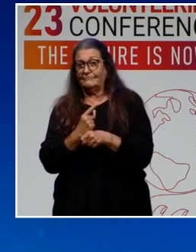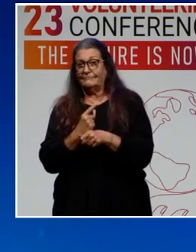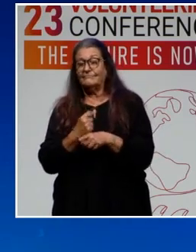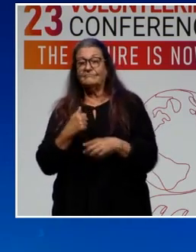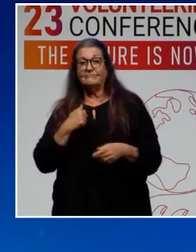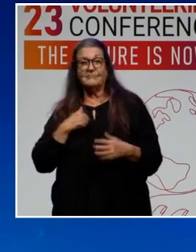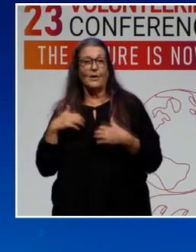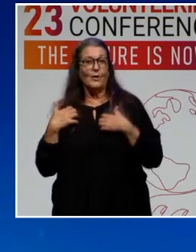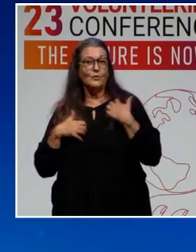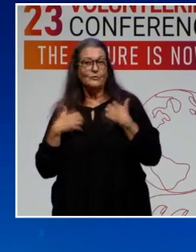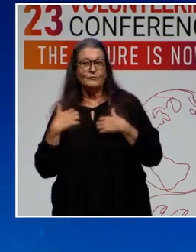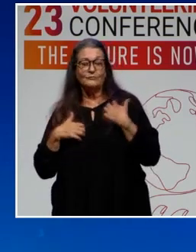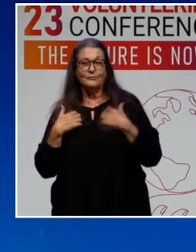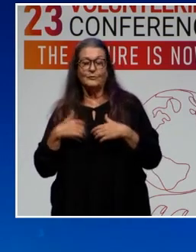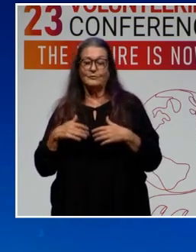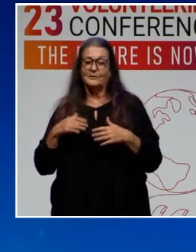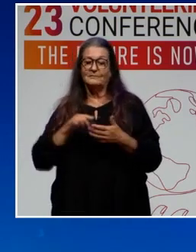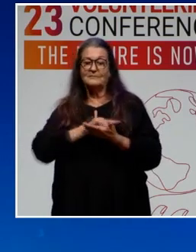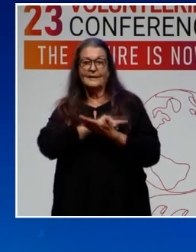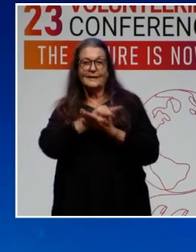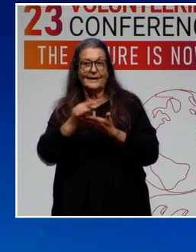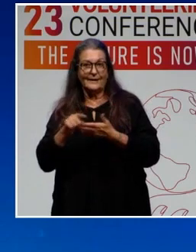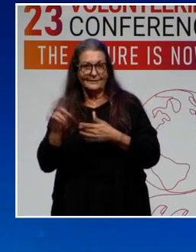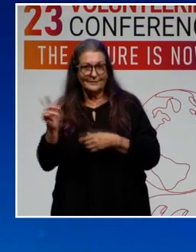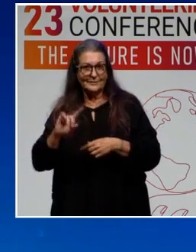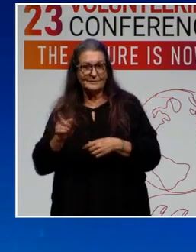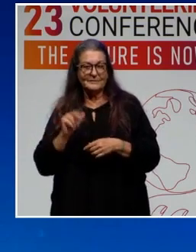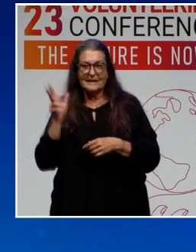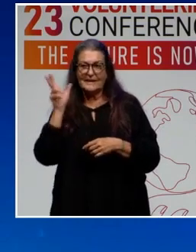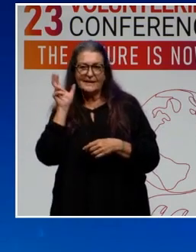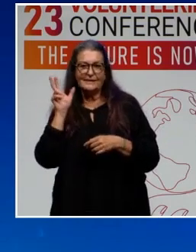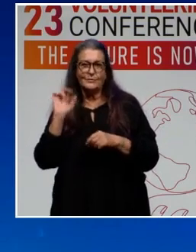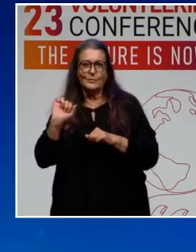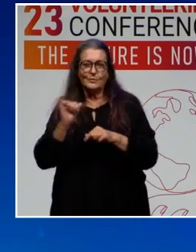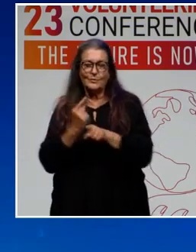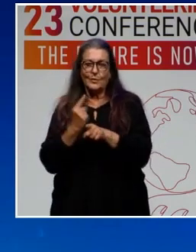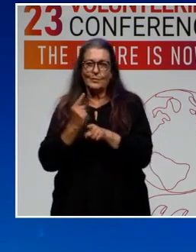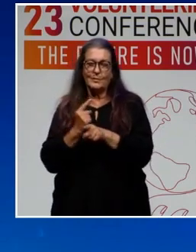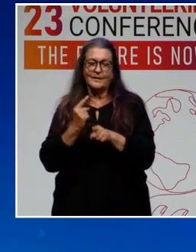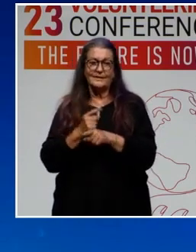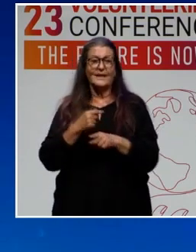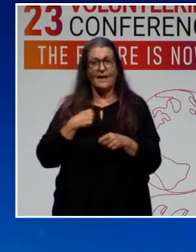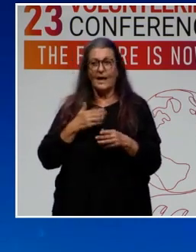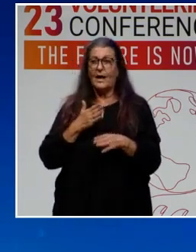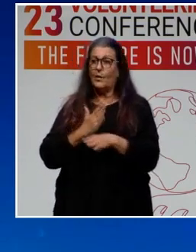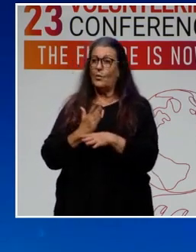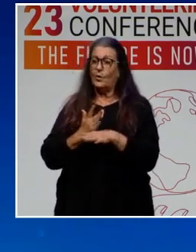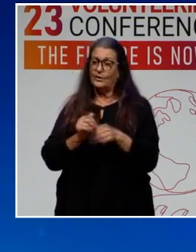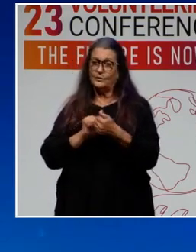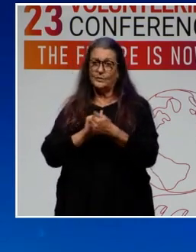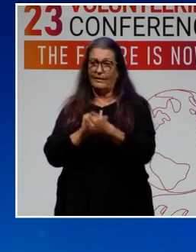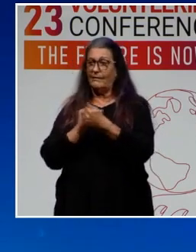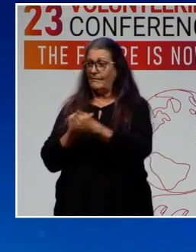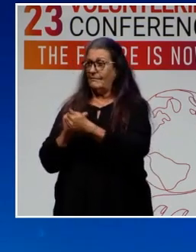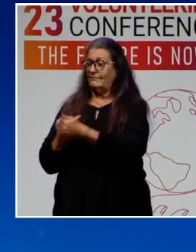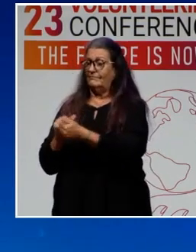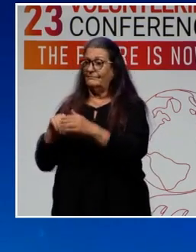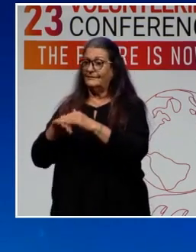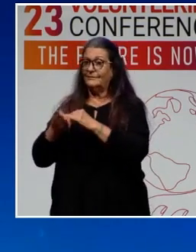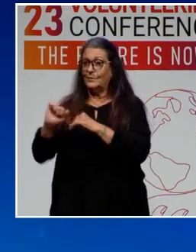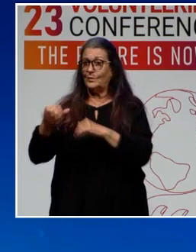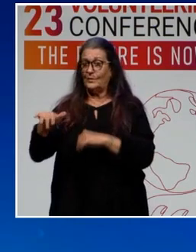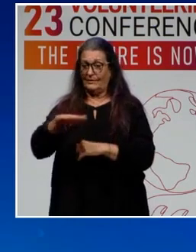thoughts from the discussion today and look forward to working with you in your local communities. Your contributions